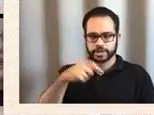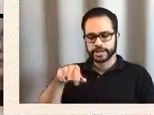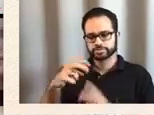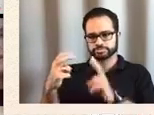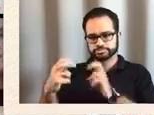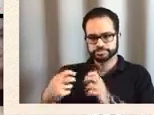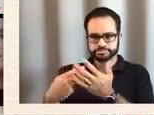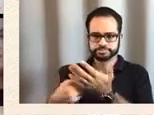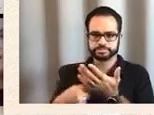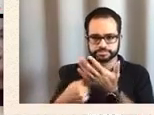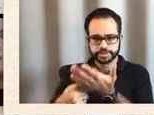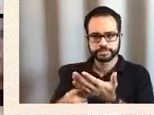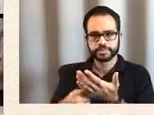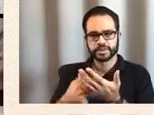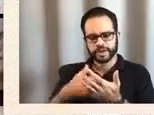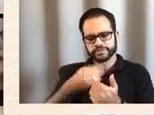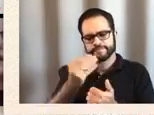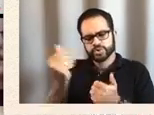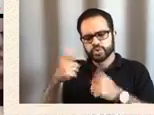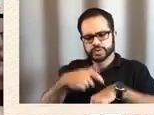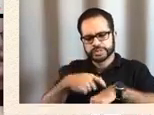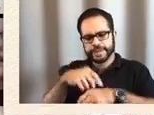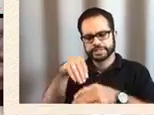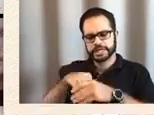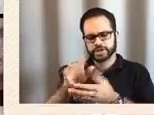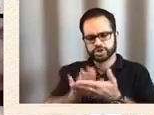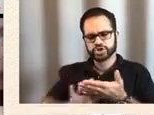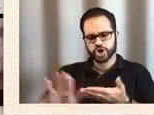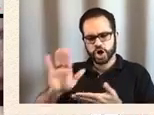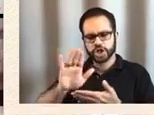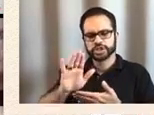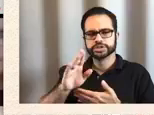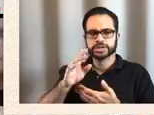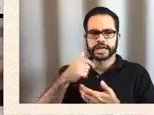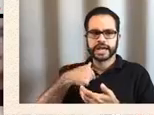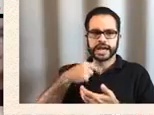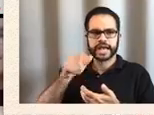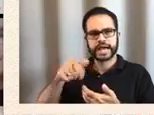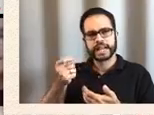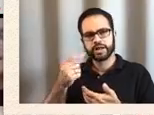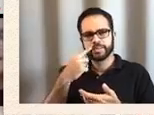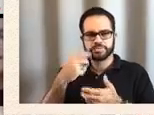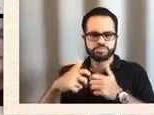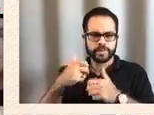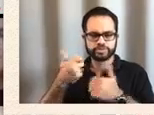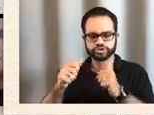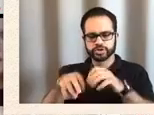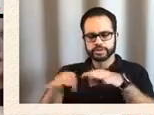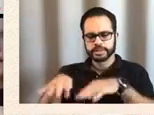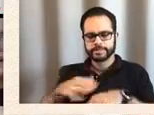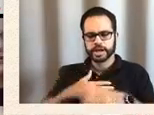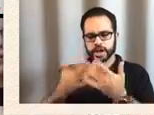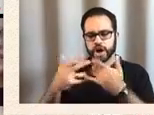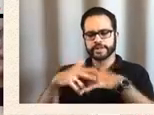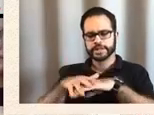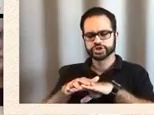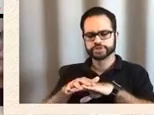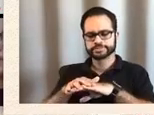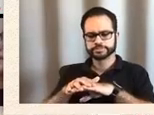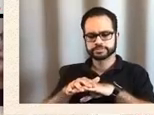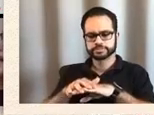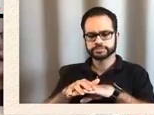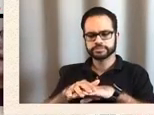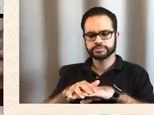were a couple of instances in college where I had a little bit of problems explaining my accommodations. It was in a foreign